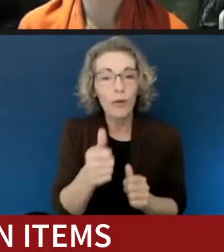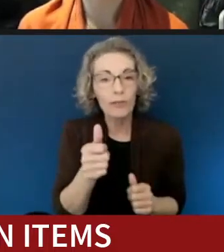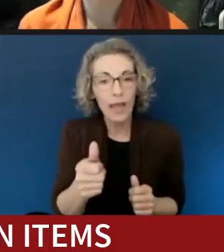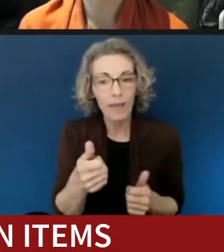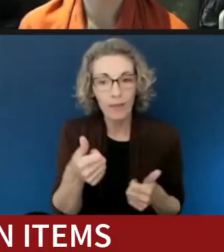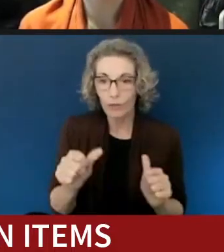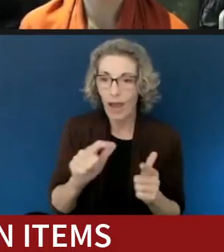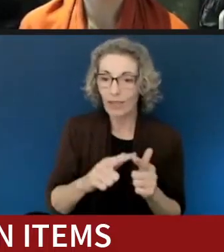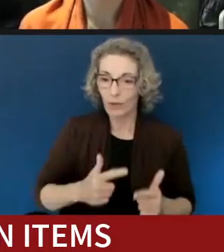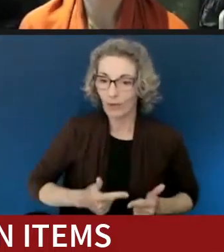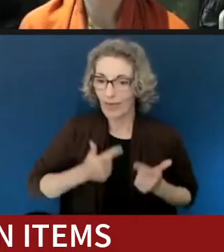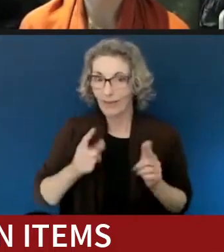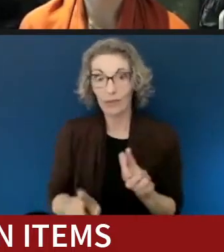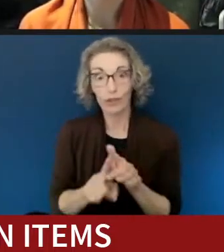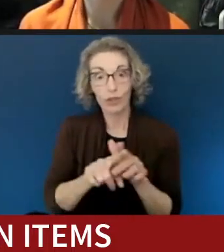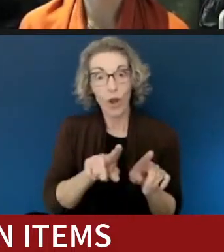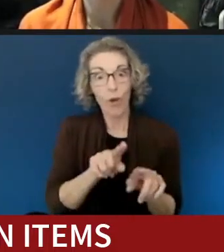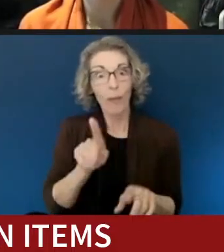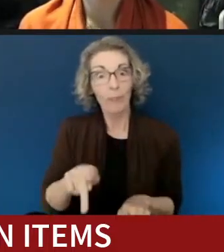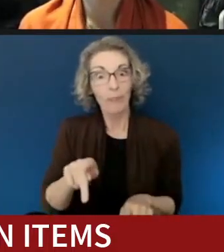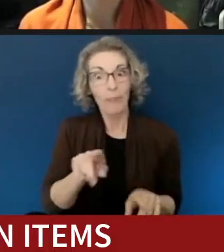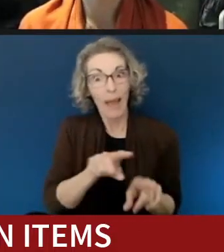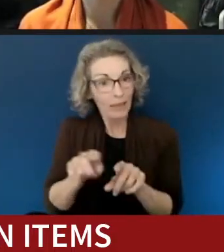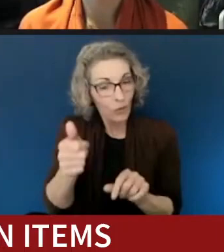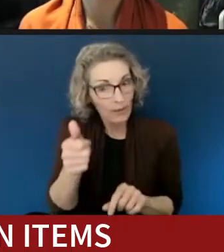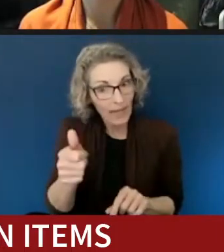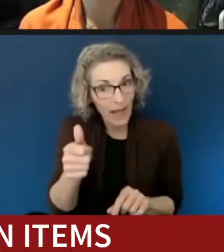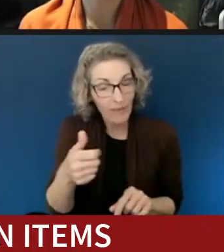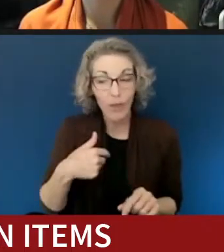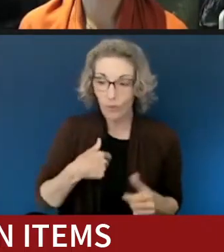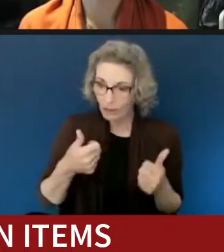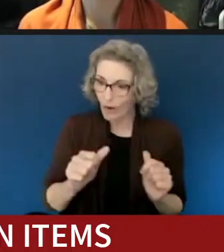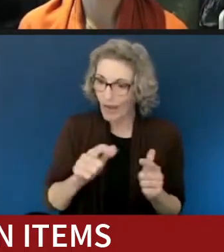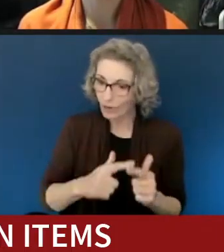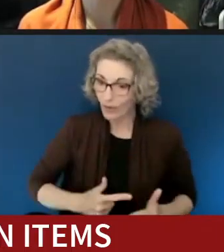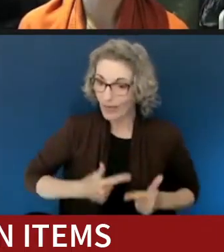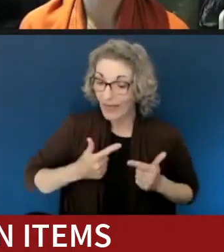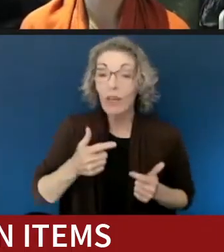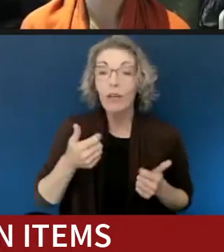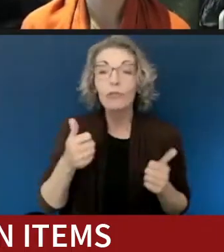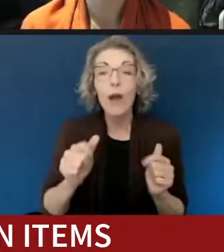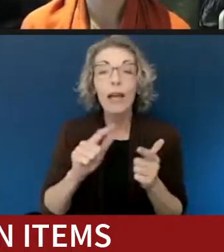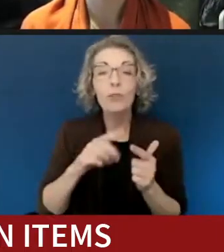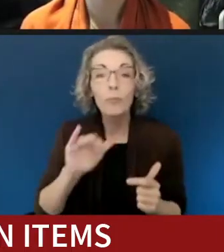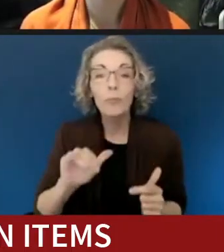we're all here together and we're trying to be better than our previous selves.